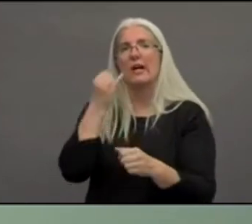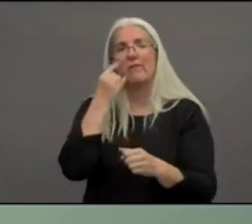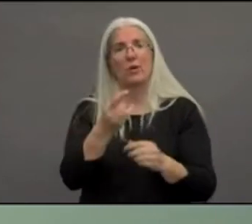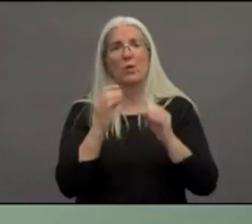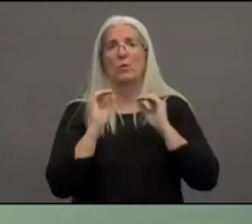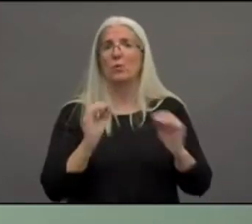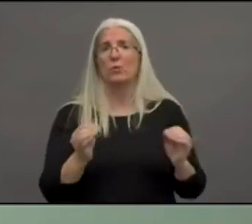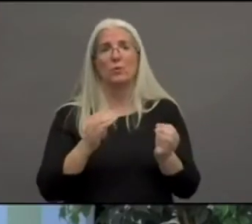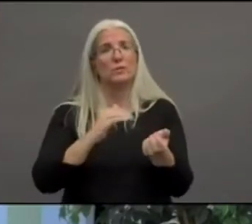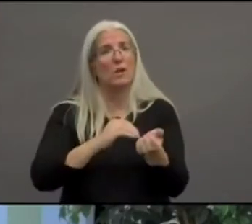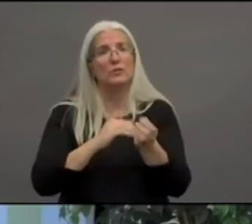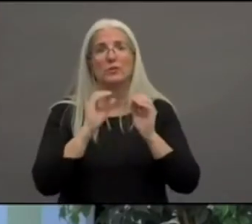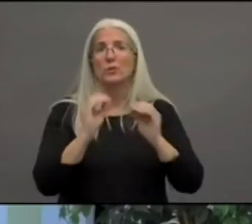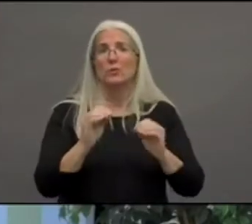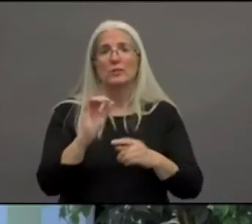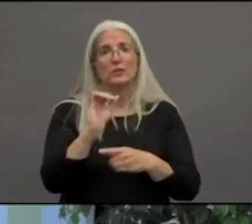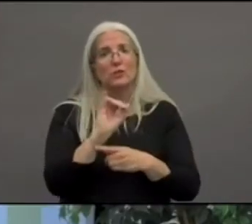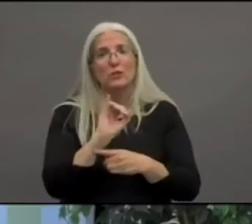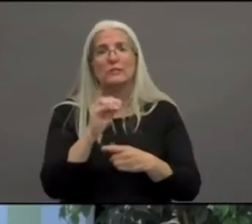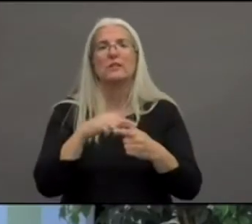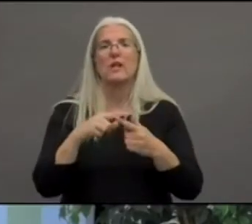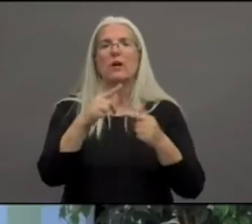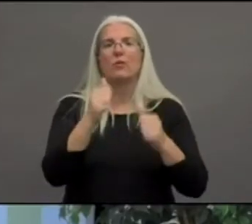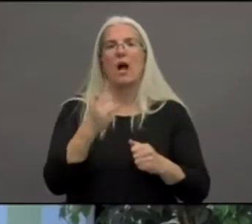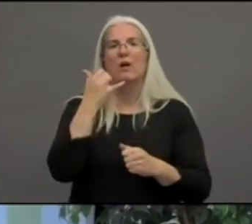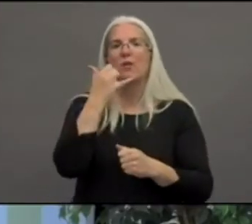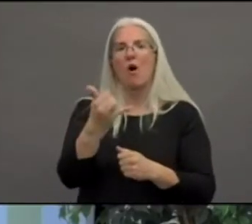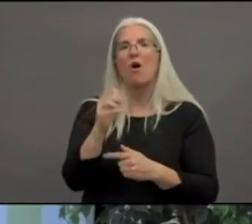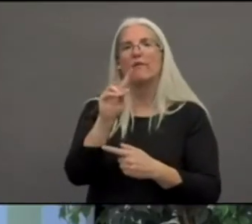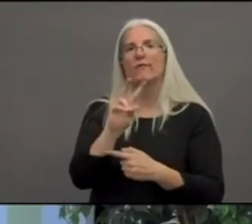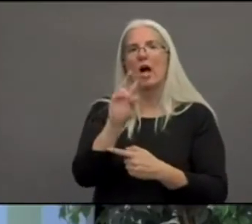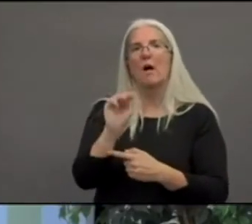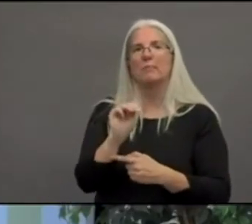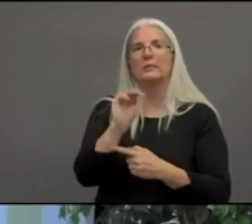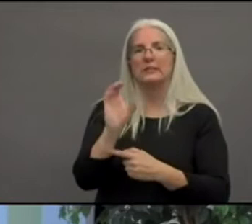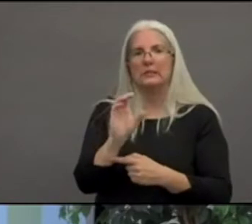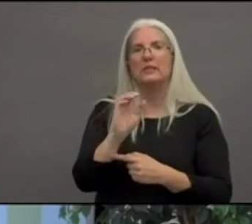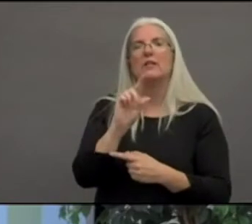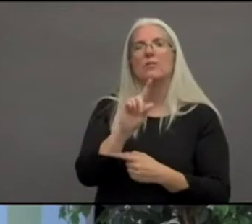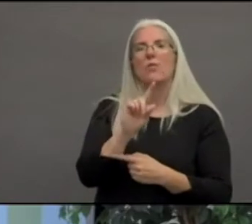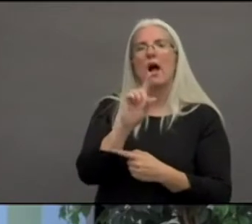can call our Valley Medical Center Valley Connection line